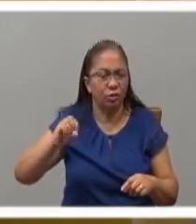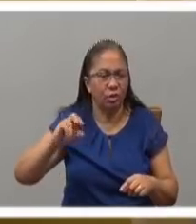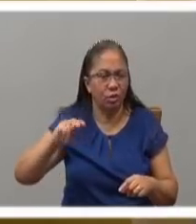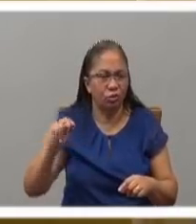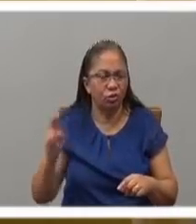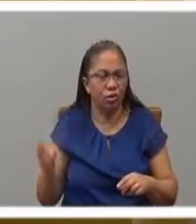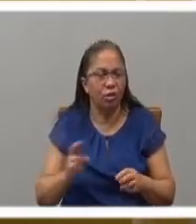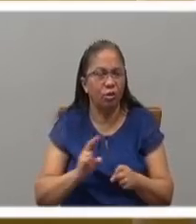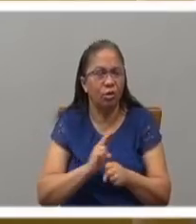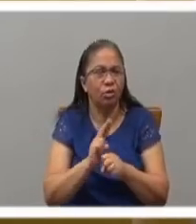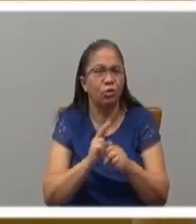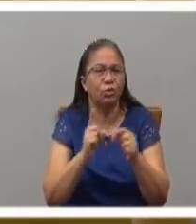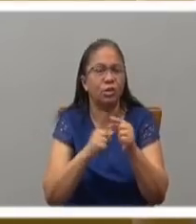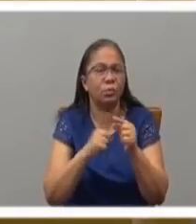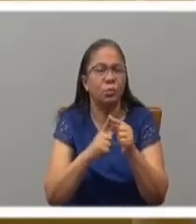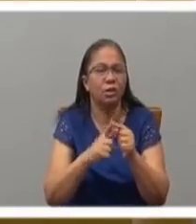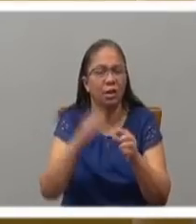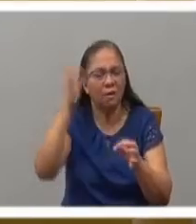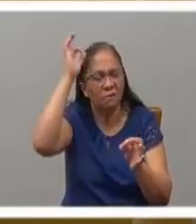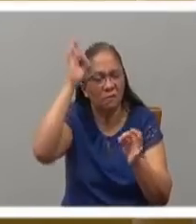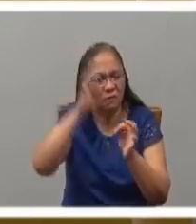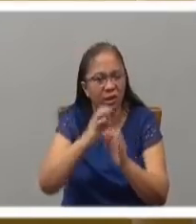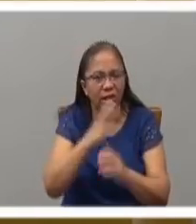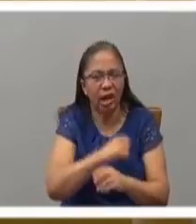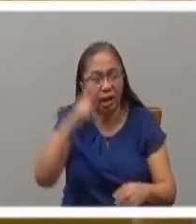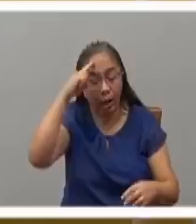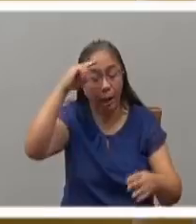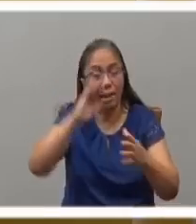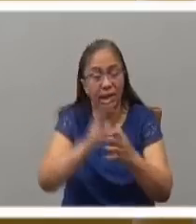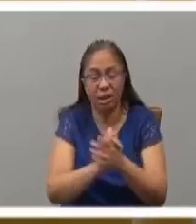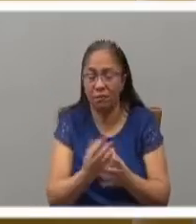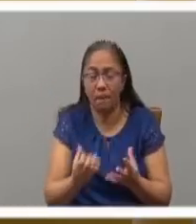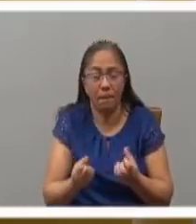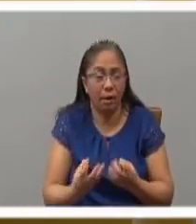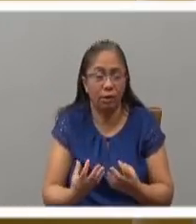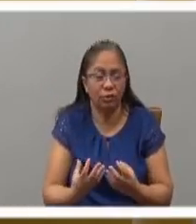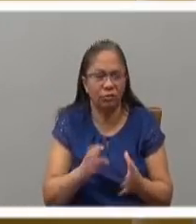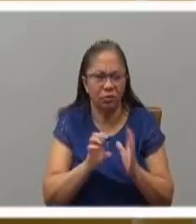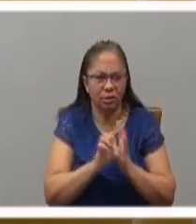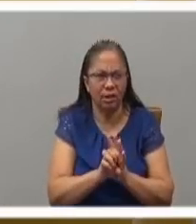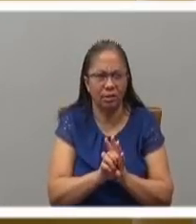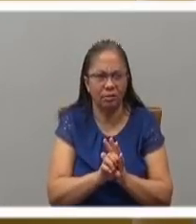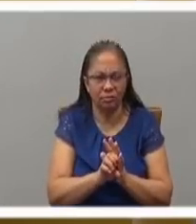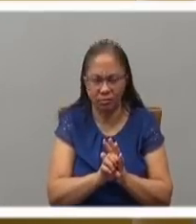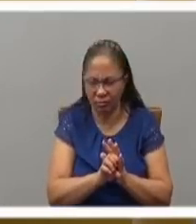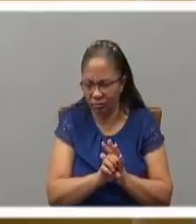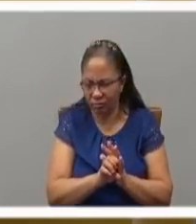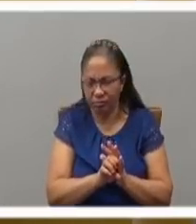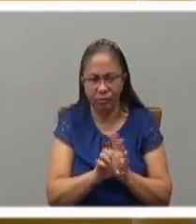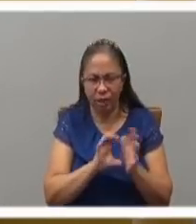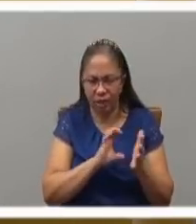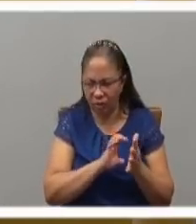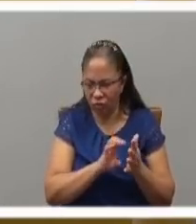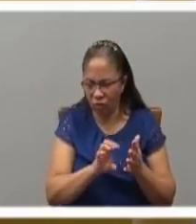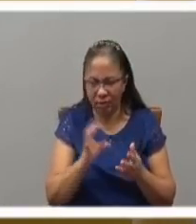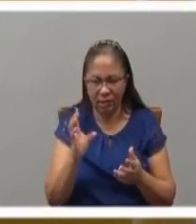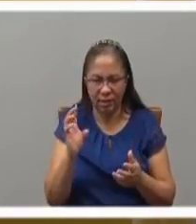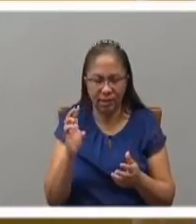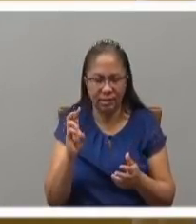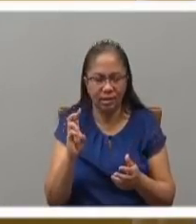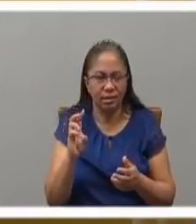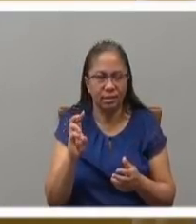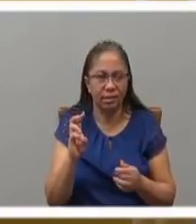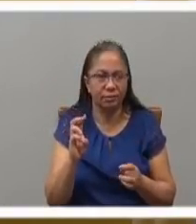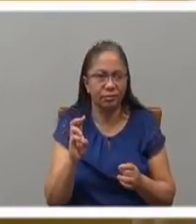frequently uses the word faith and belief. For example, in John chapter 6,